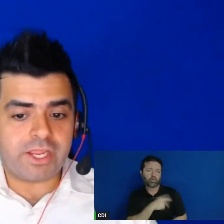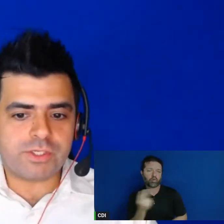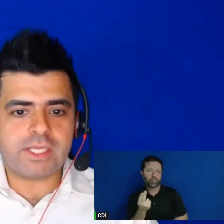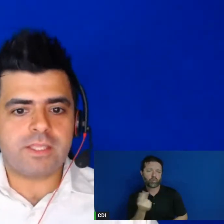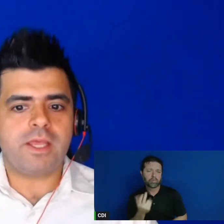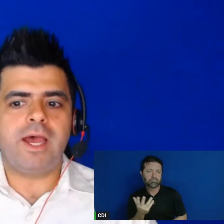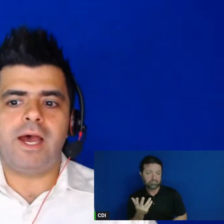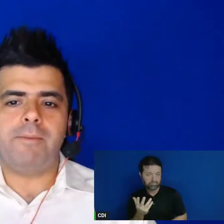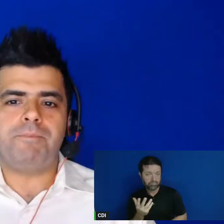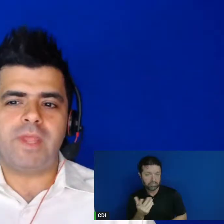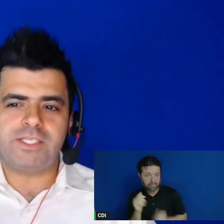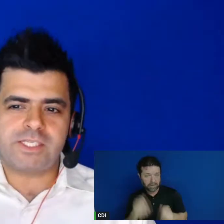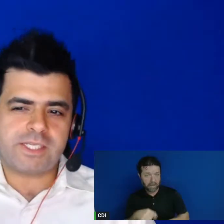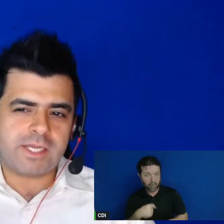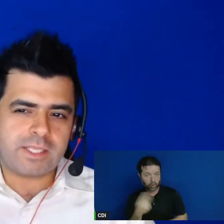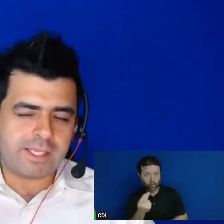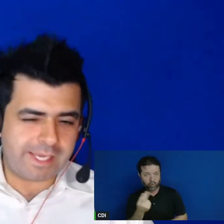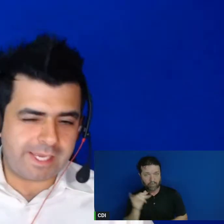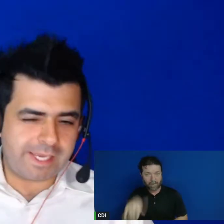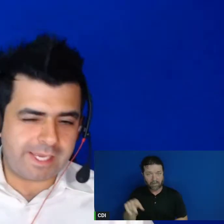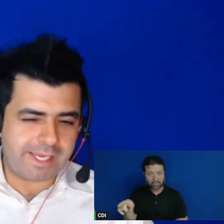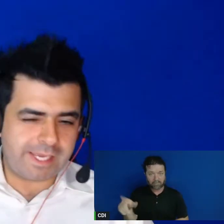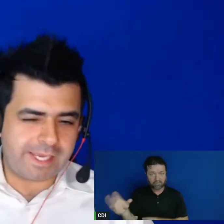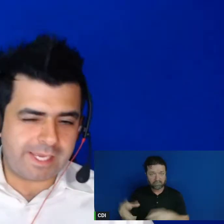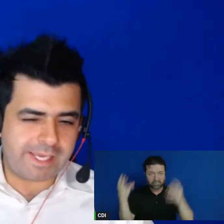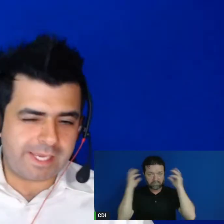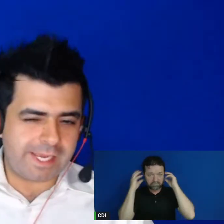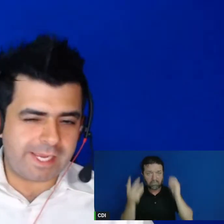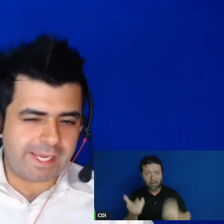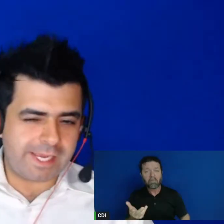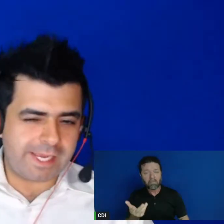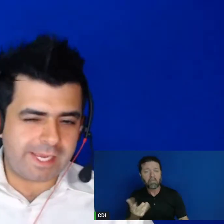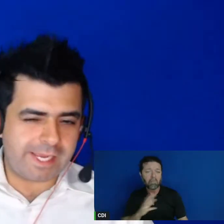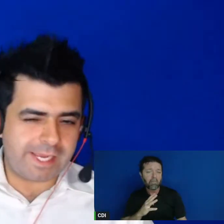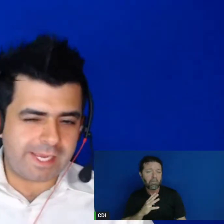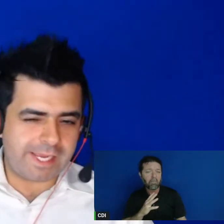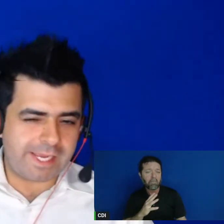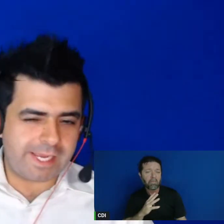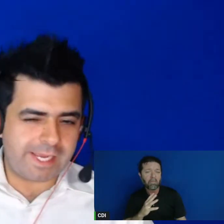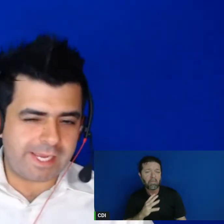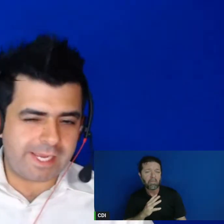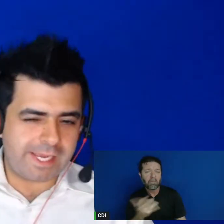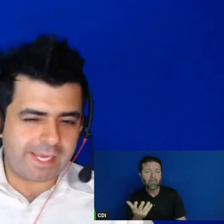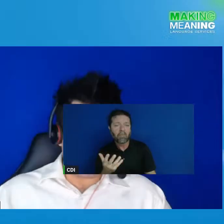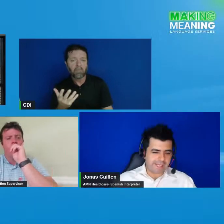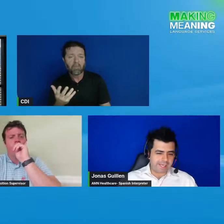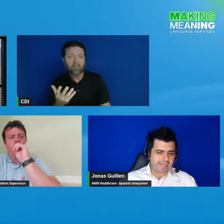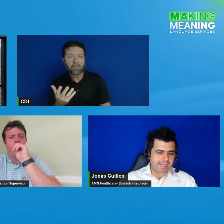Can I use it?" And she said,